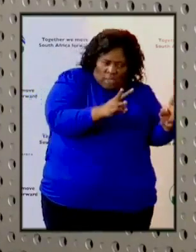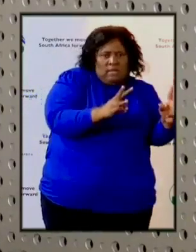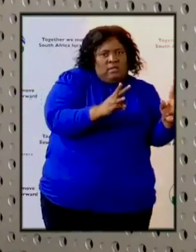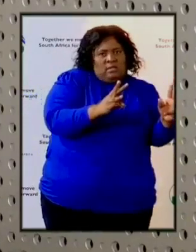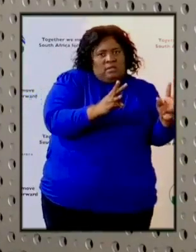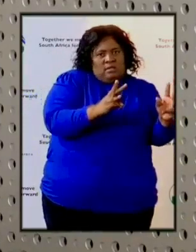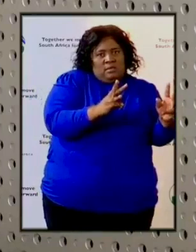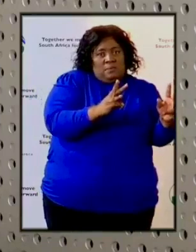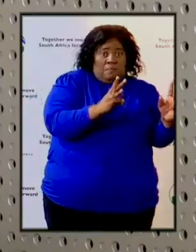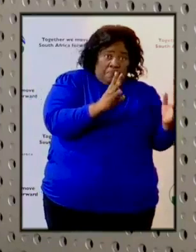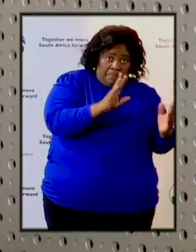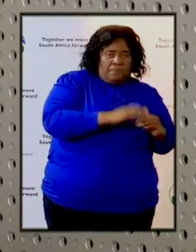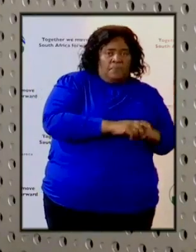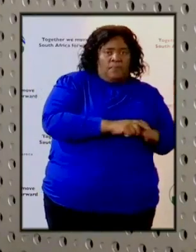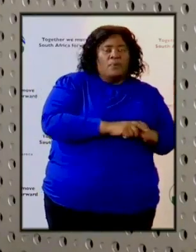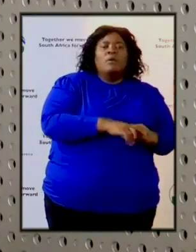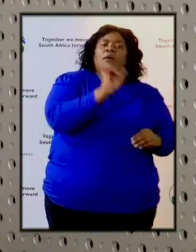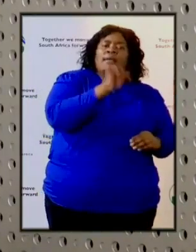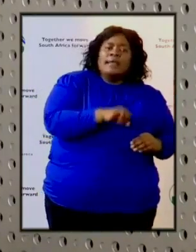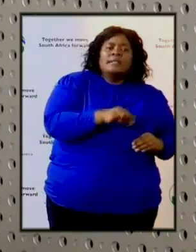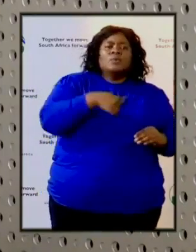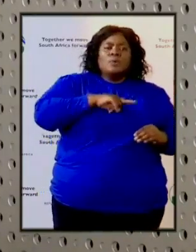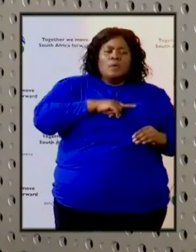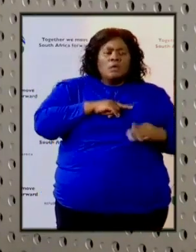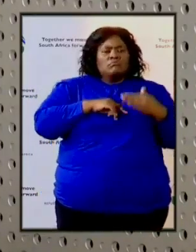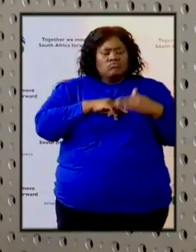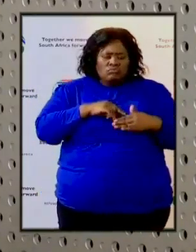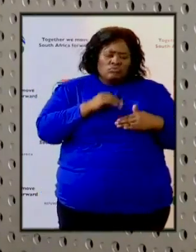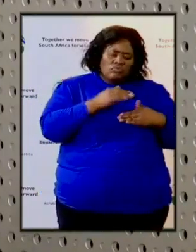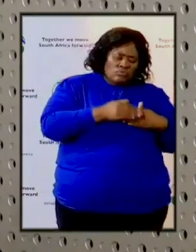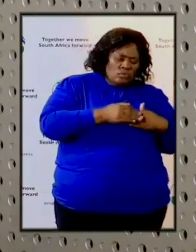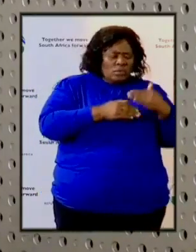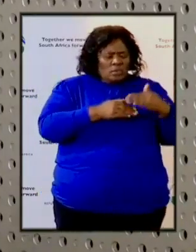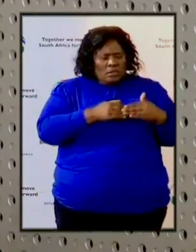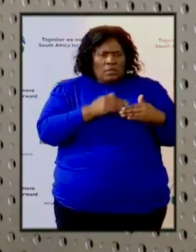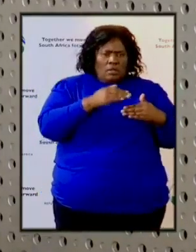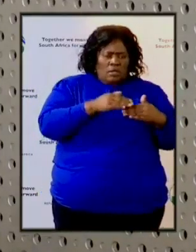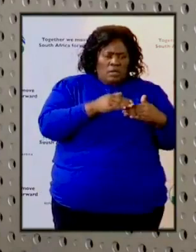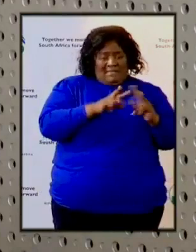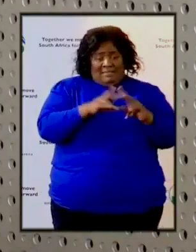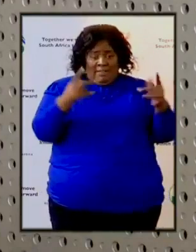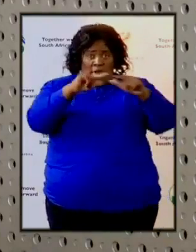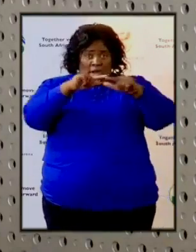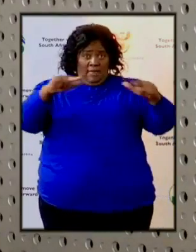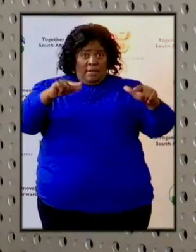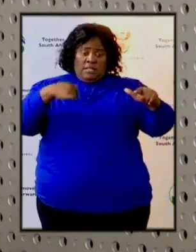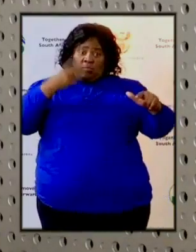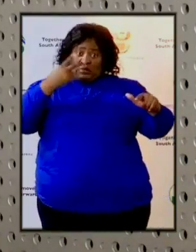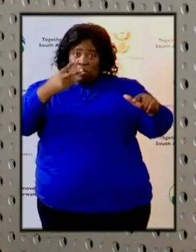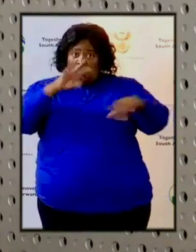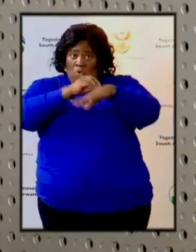And obviously, we'll go slow on it, different levels. If we see that there is a